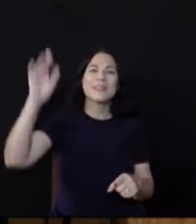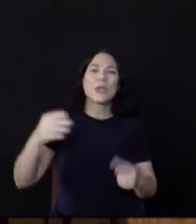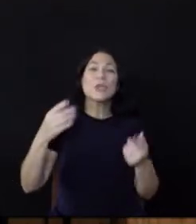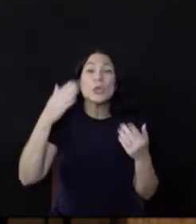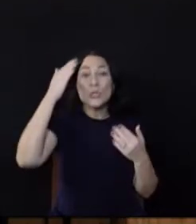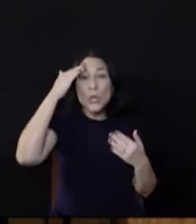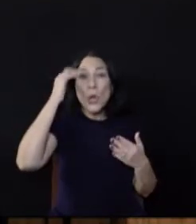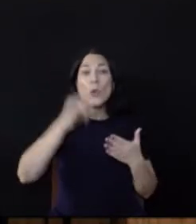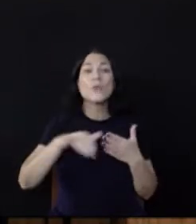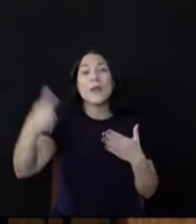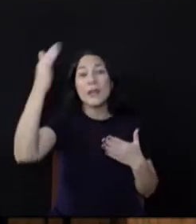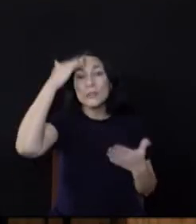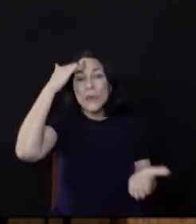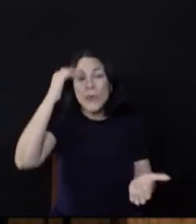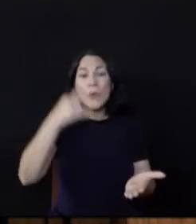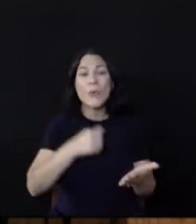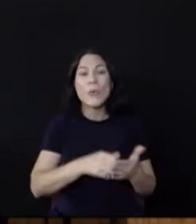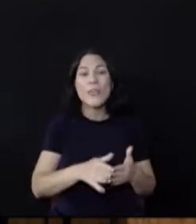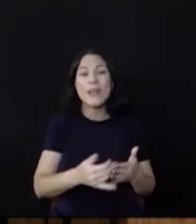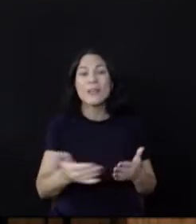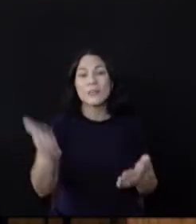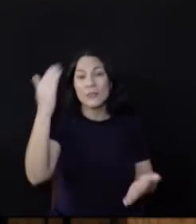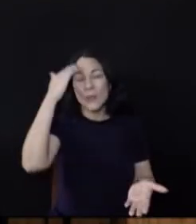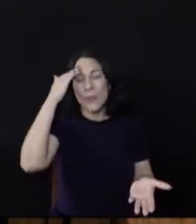know that you know.